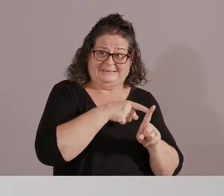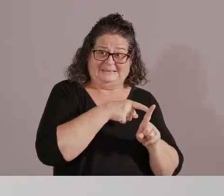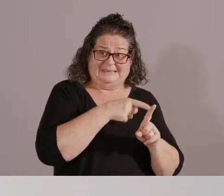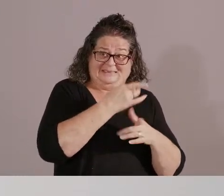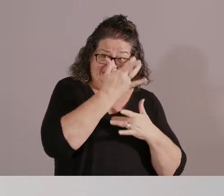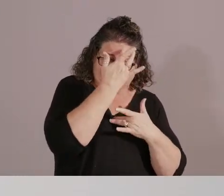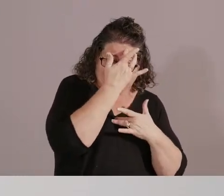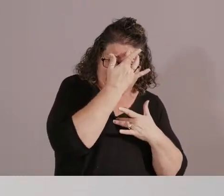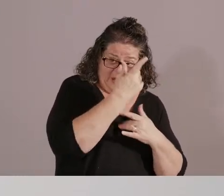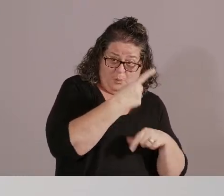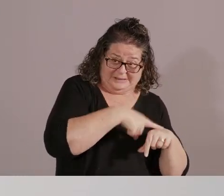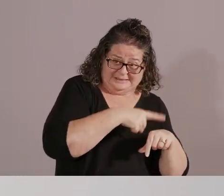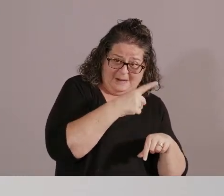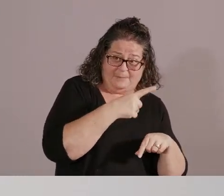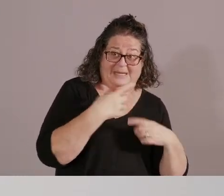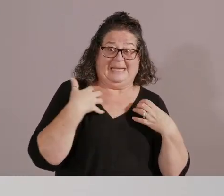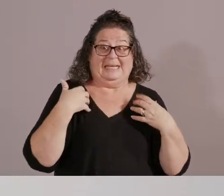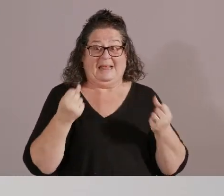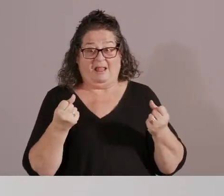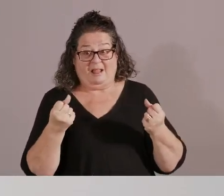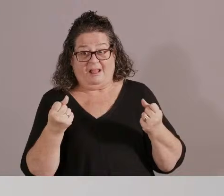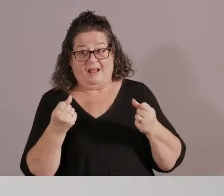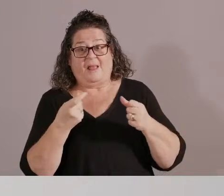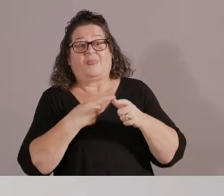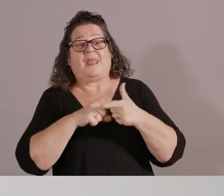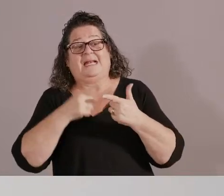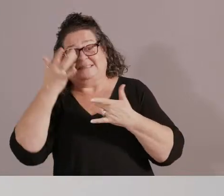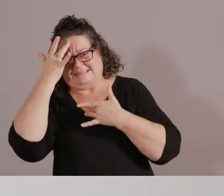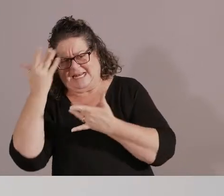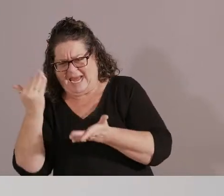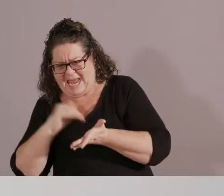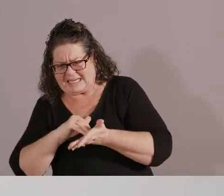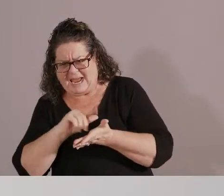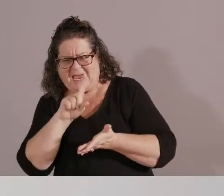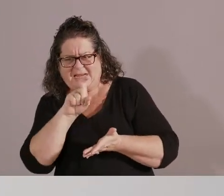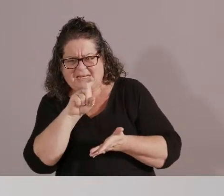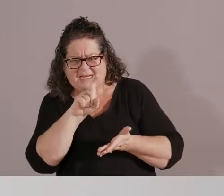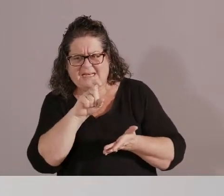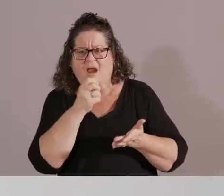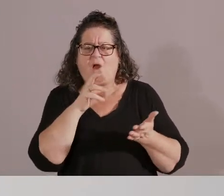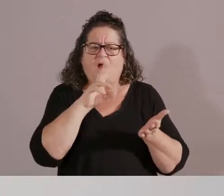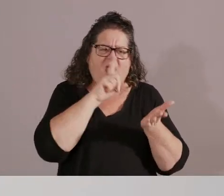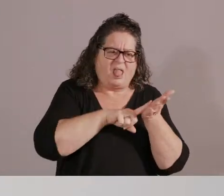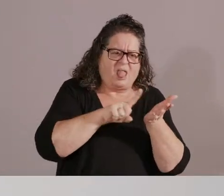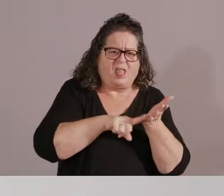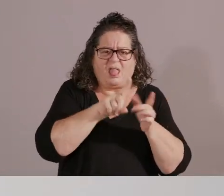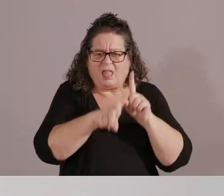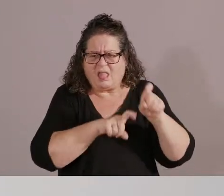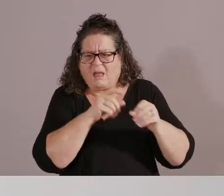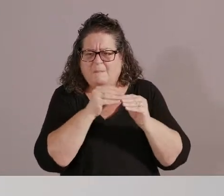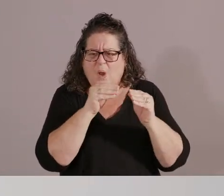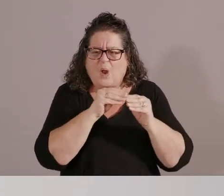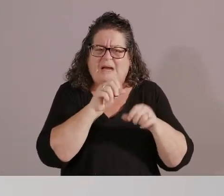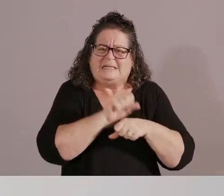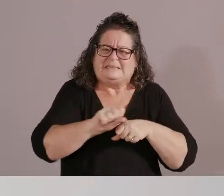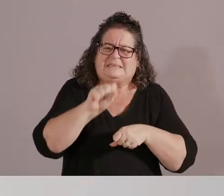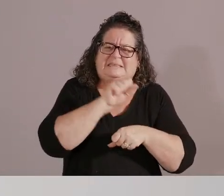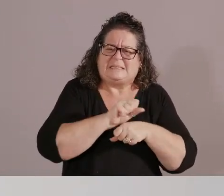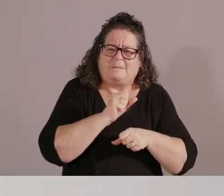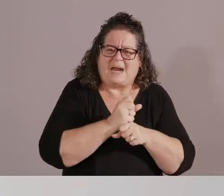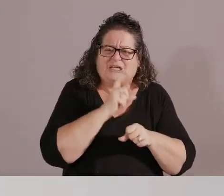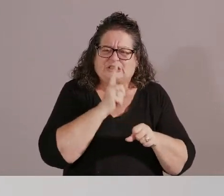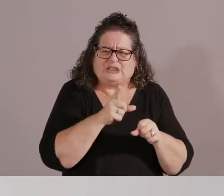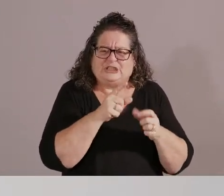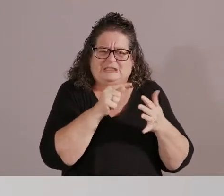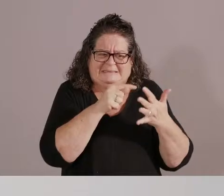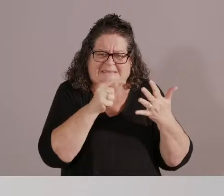infection and not an ongoing infection. There's just a lot of medical history that needs to be done to confirm that they are actually